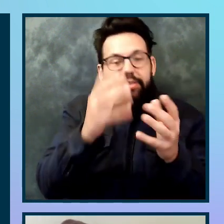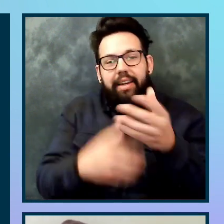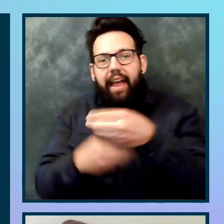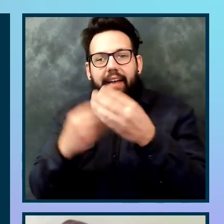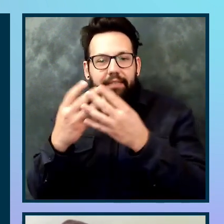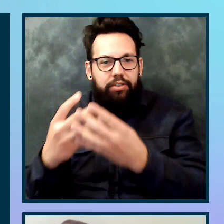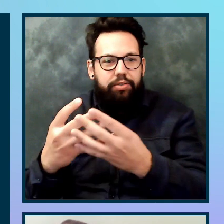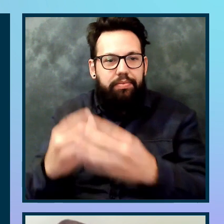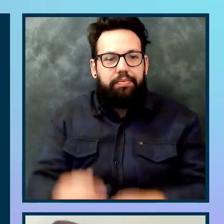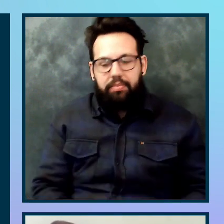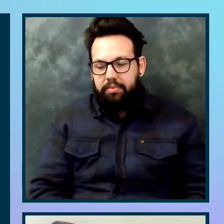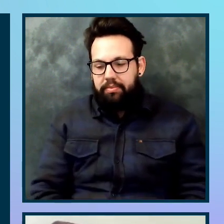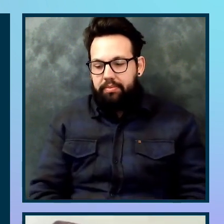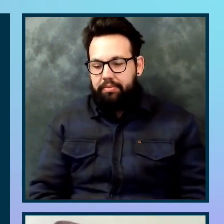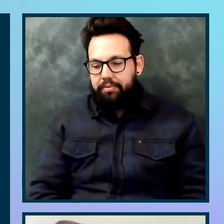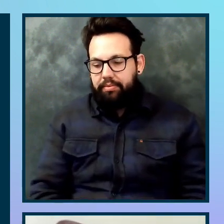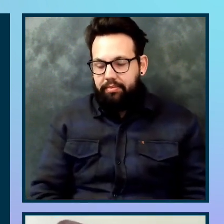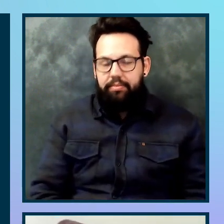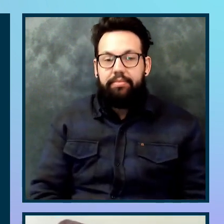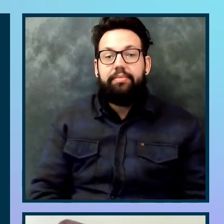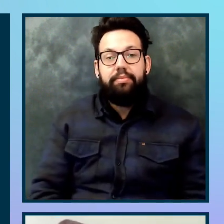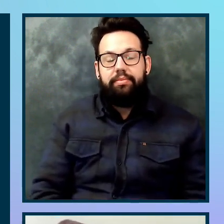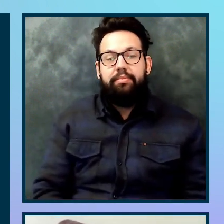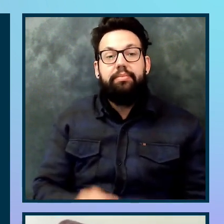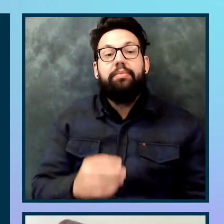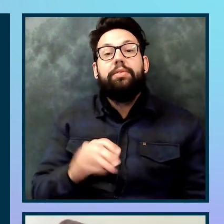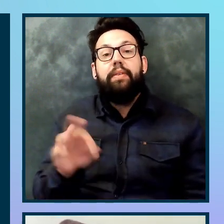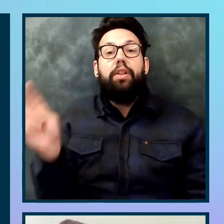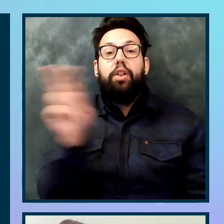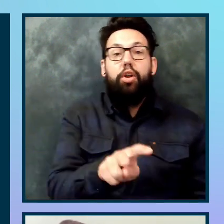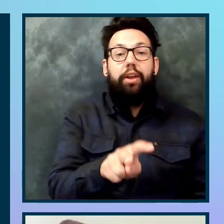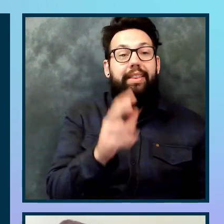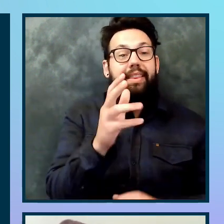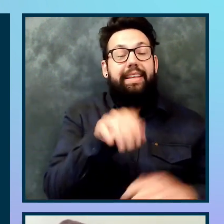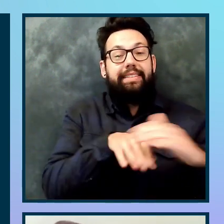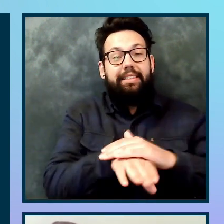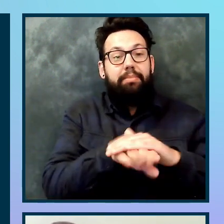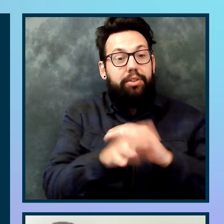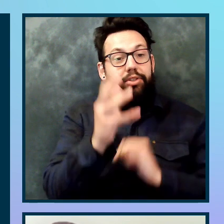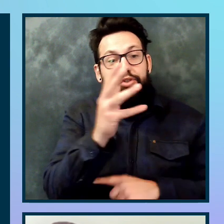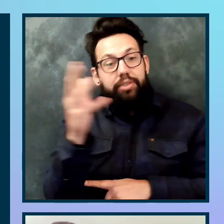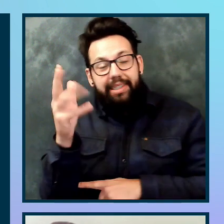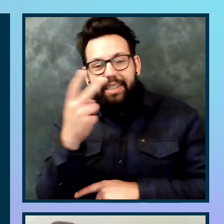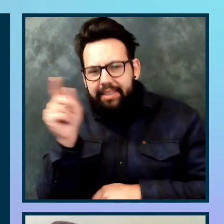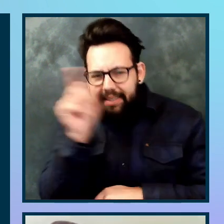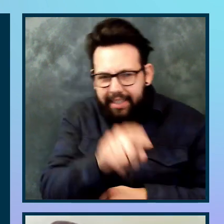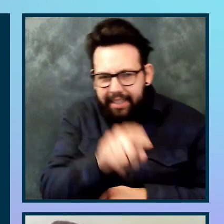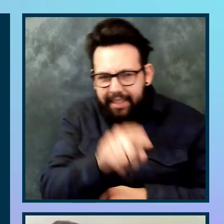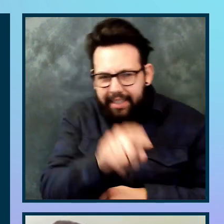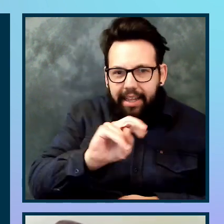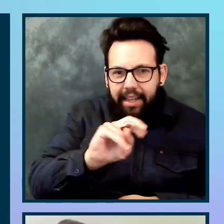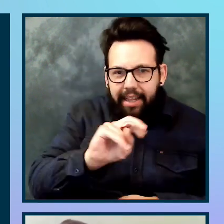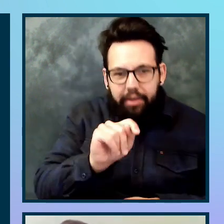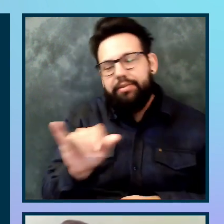results. And if we look at the accessibility, we can see search box, which comes from the input type equal to search. And if we go